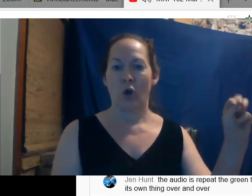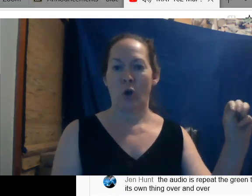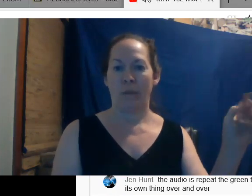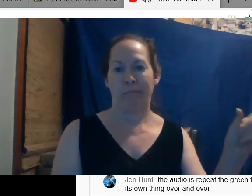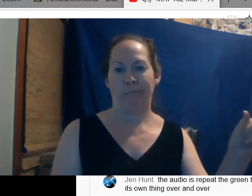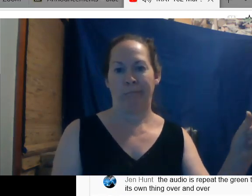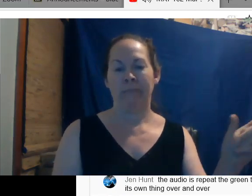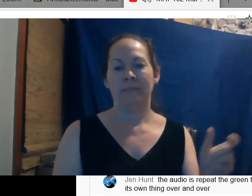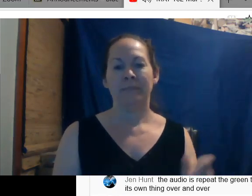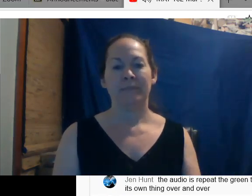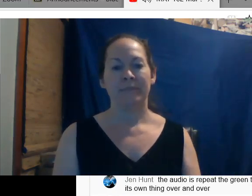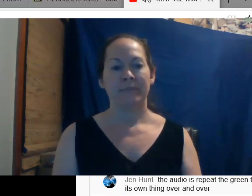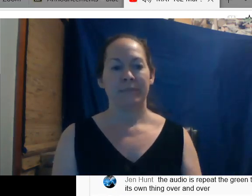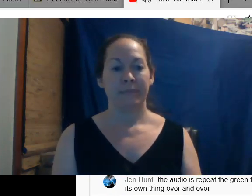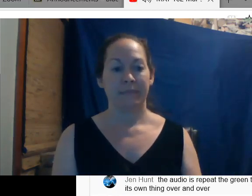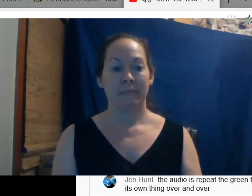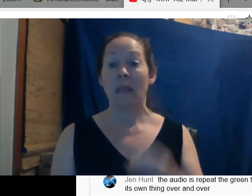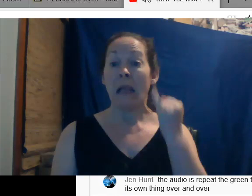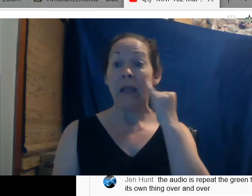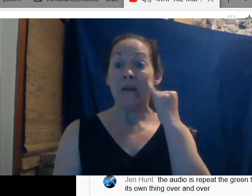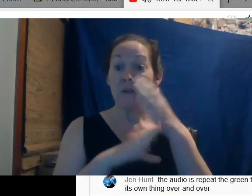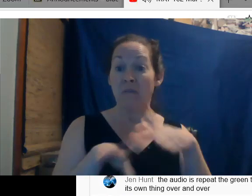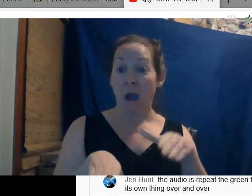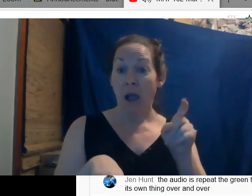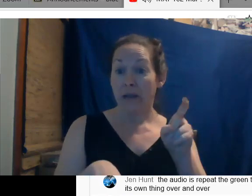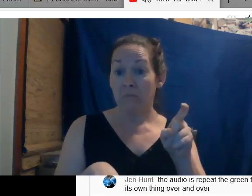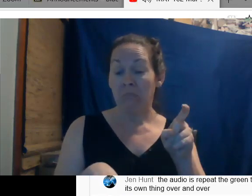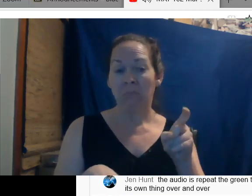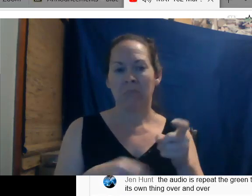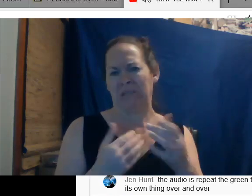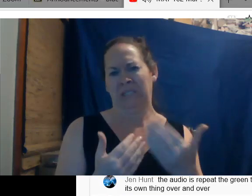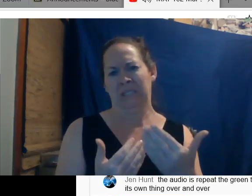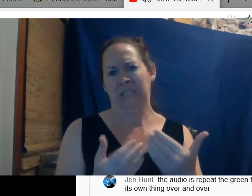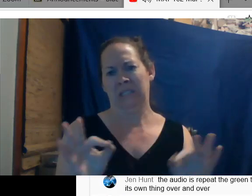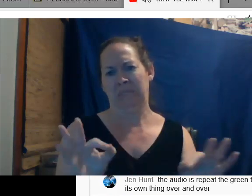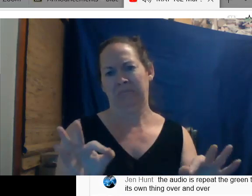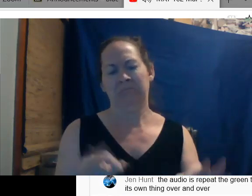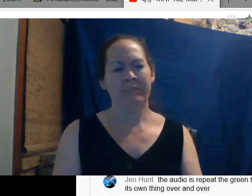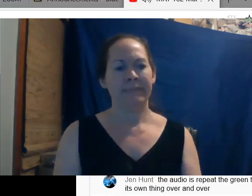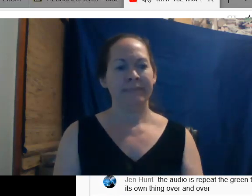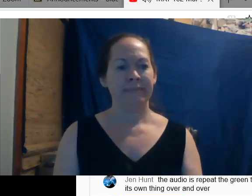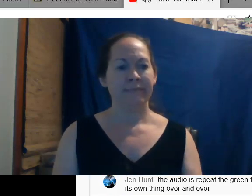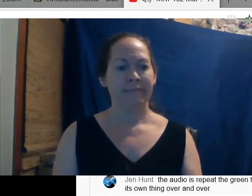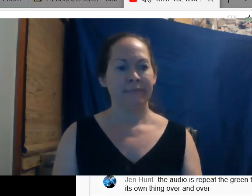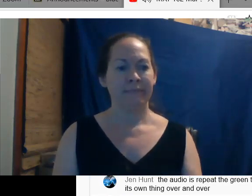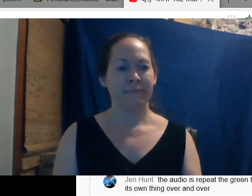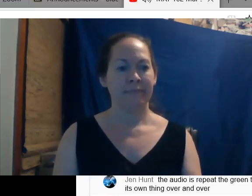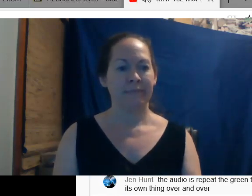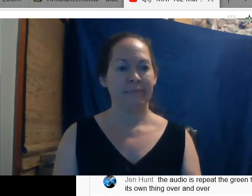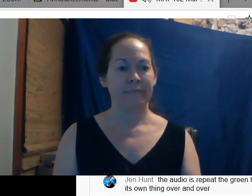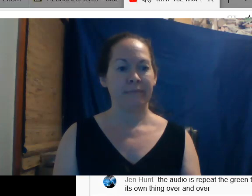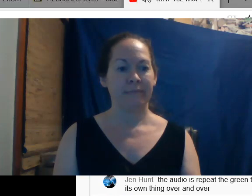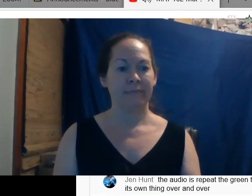And if I do this division, this isn't as bad as numbers. I don't have to guess my way up. I can, if this x is going to cancel